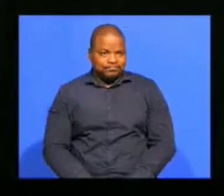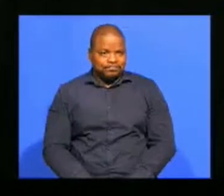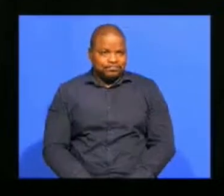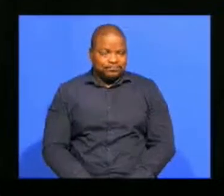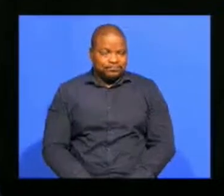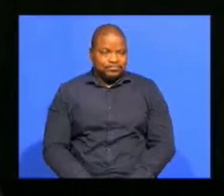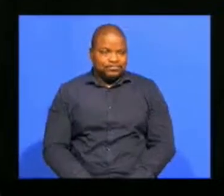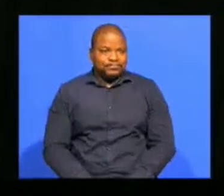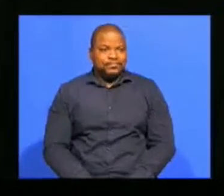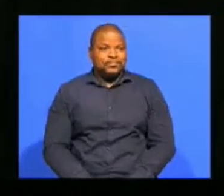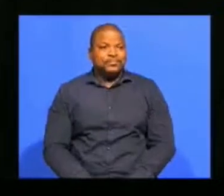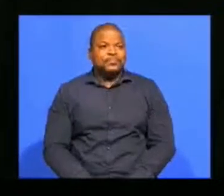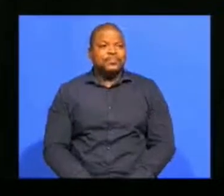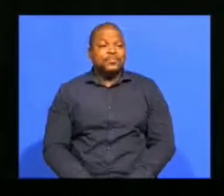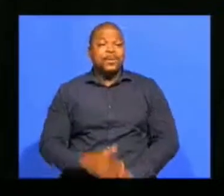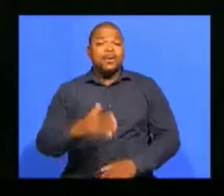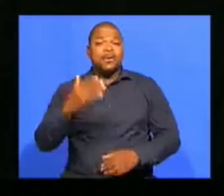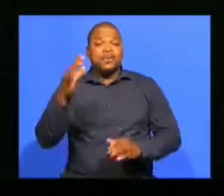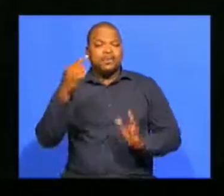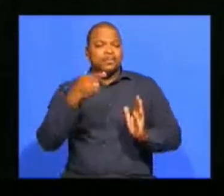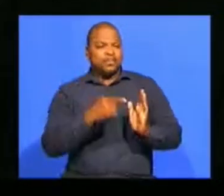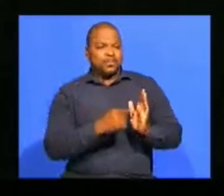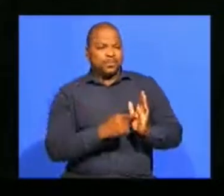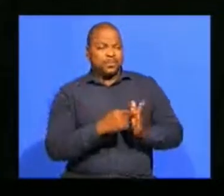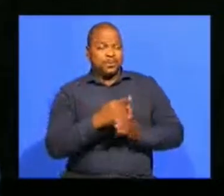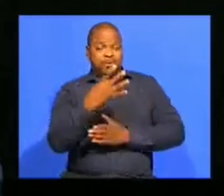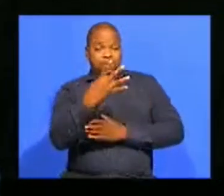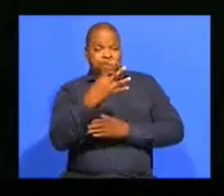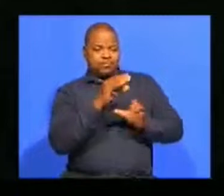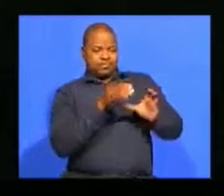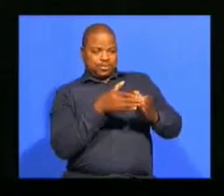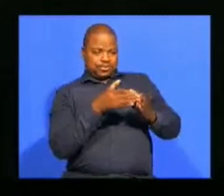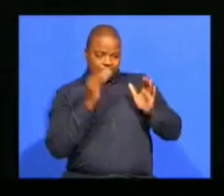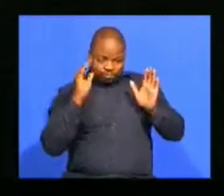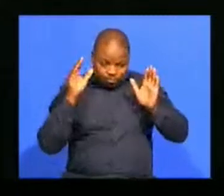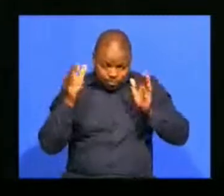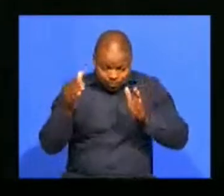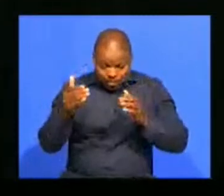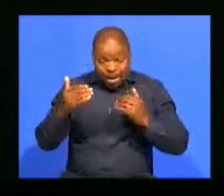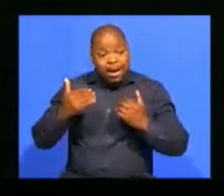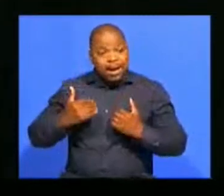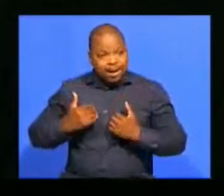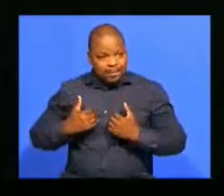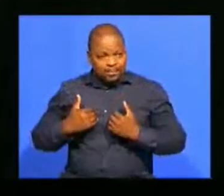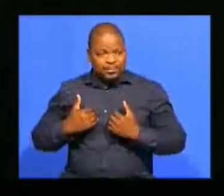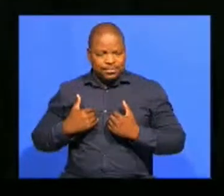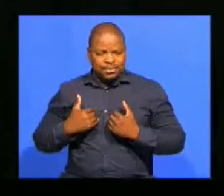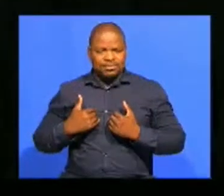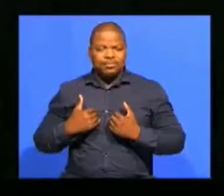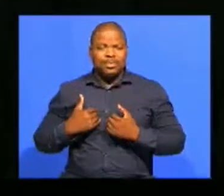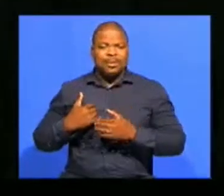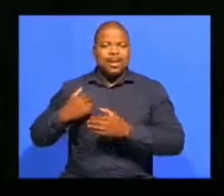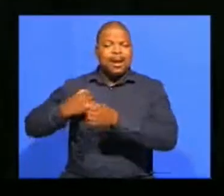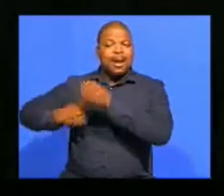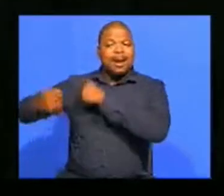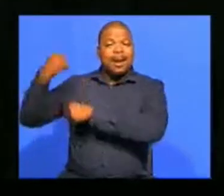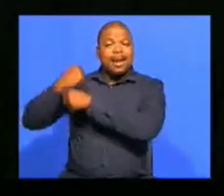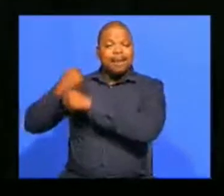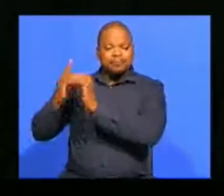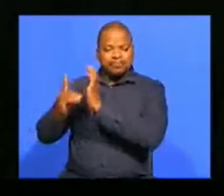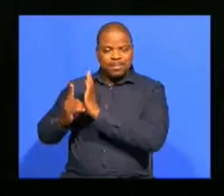And you did say that there were 4 areas that we focused on based on last year's